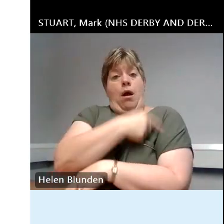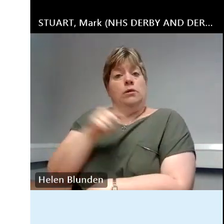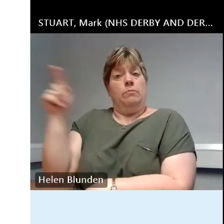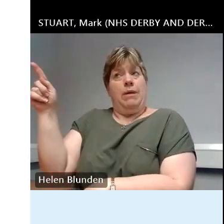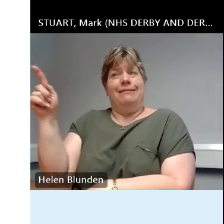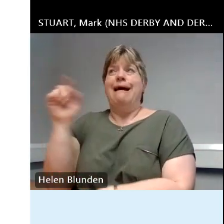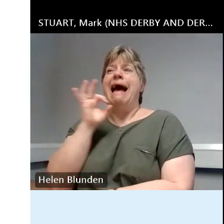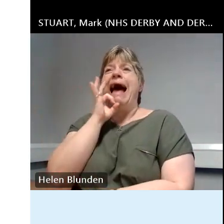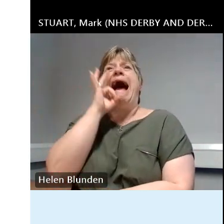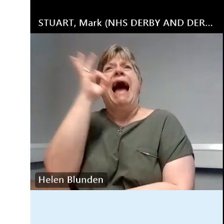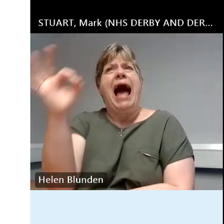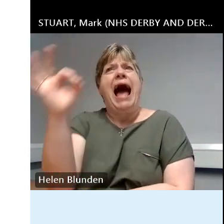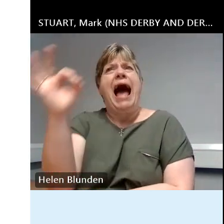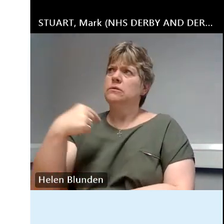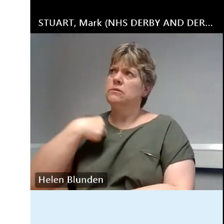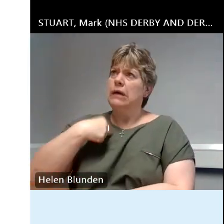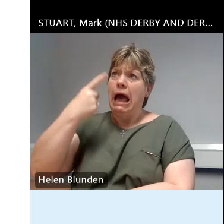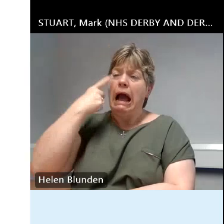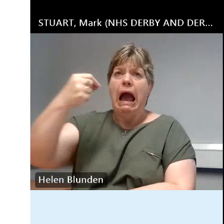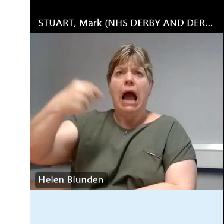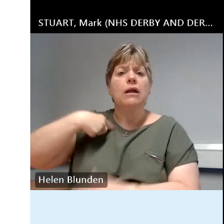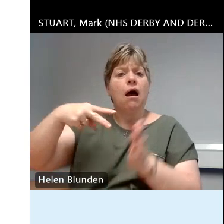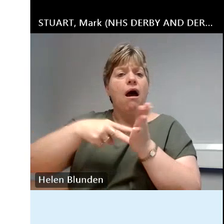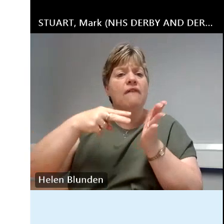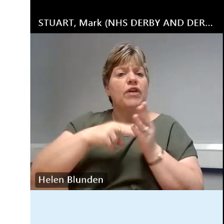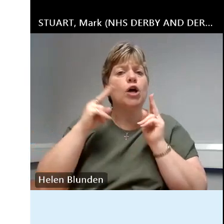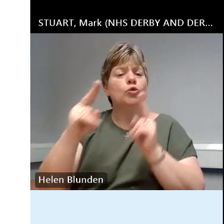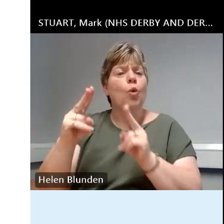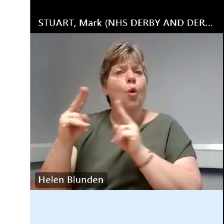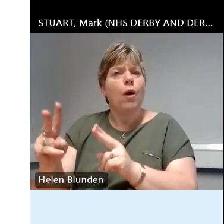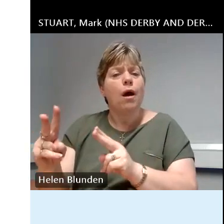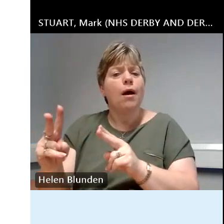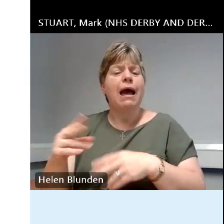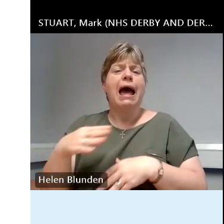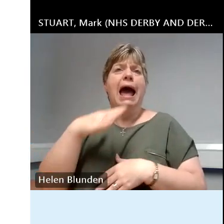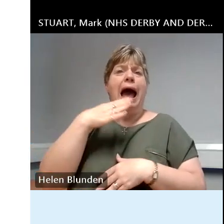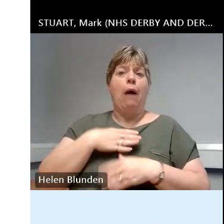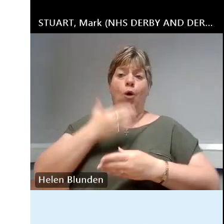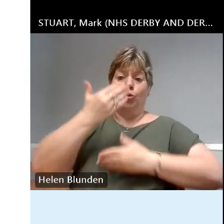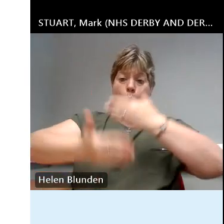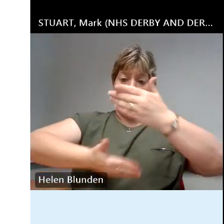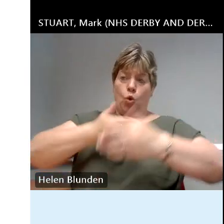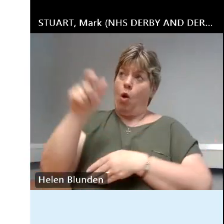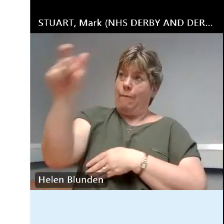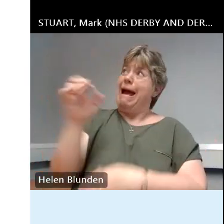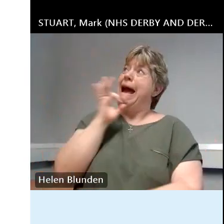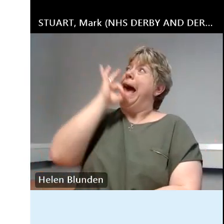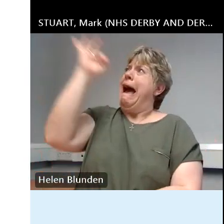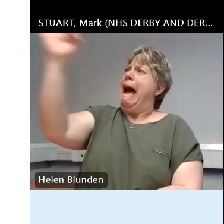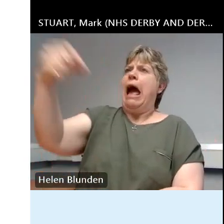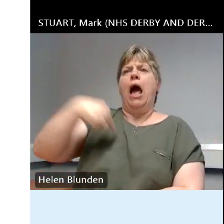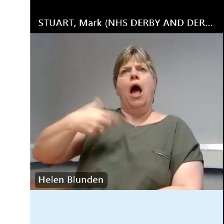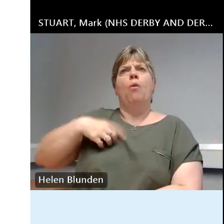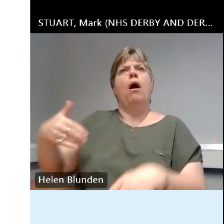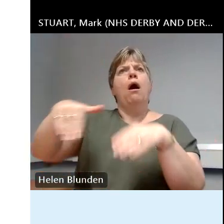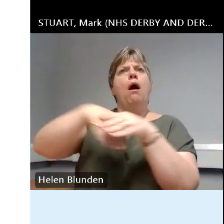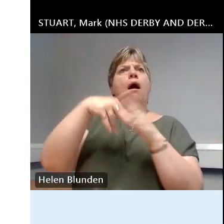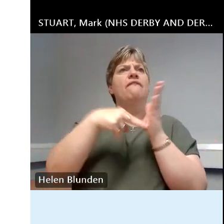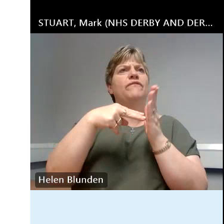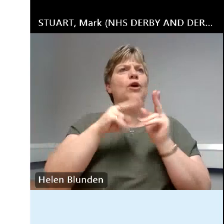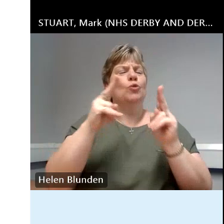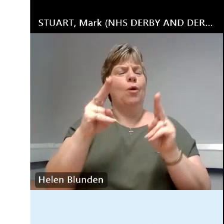ask, please ask. I would love to get a story of a patient that has asked to be on a virtual ward. I feel like then we've really hit the